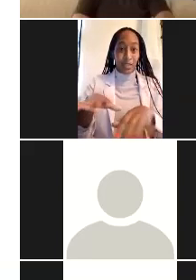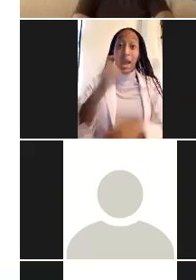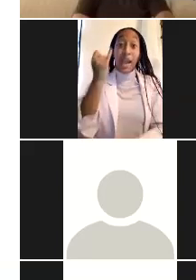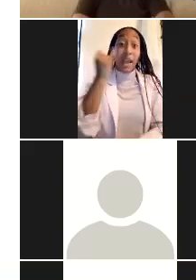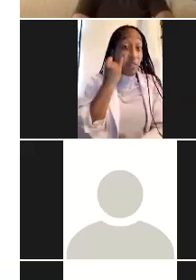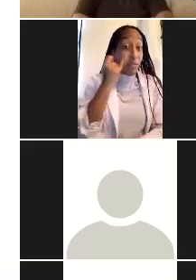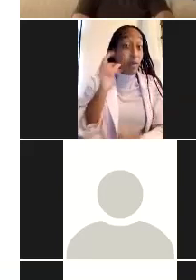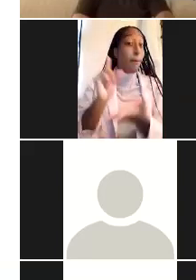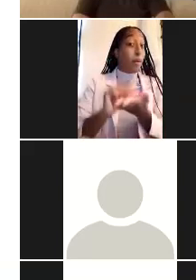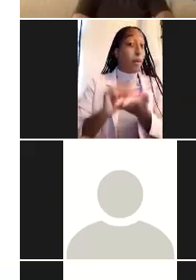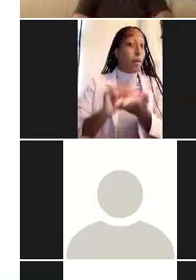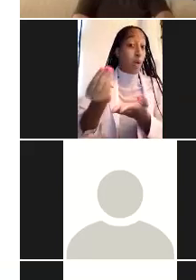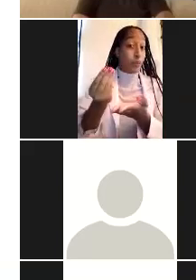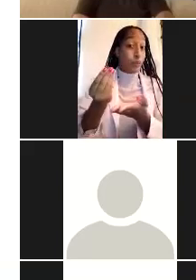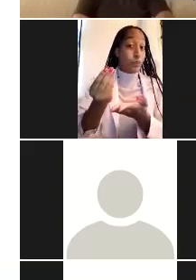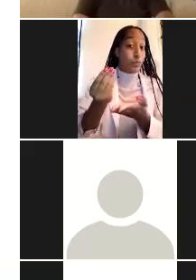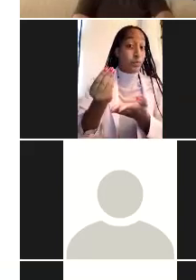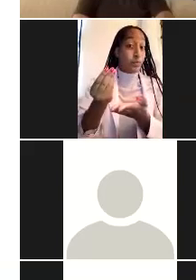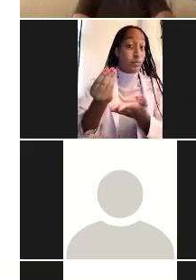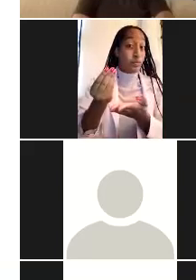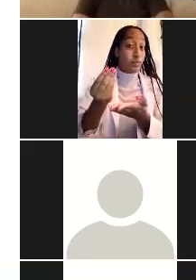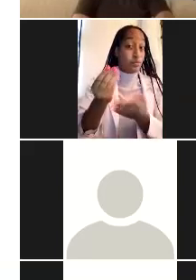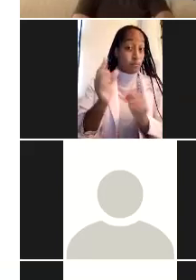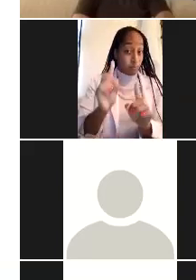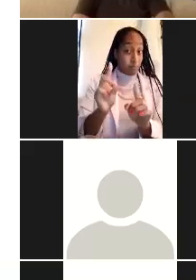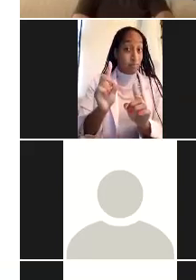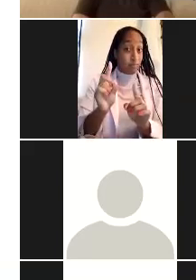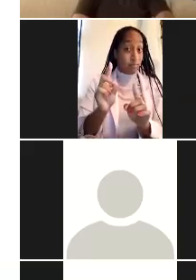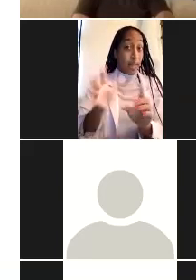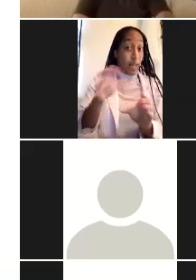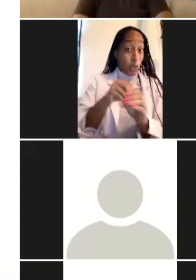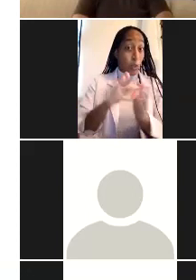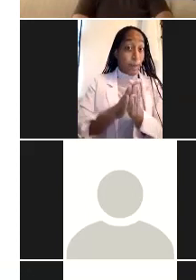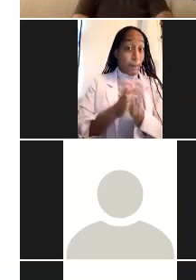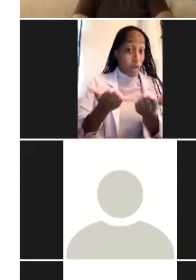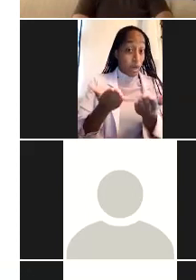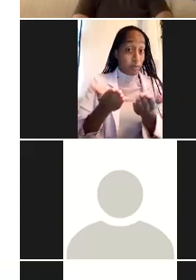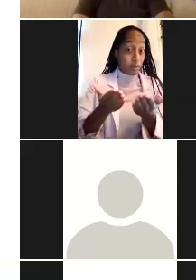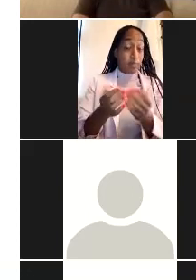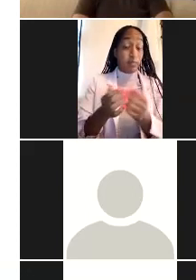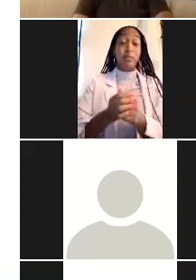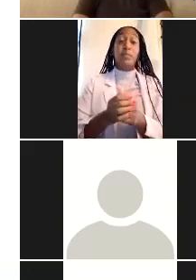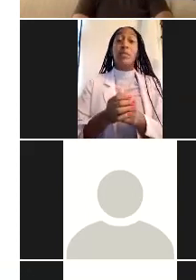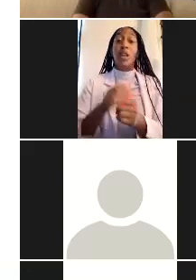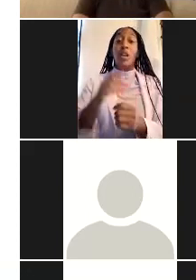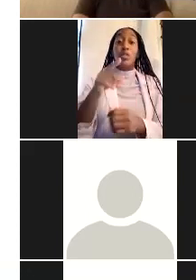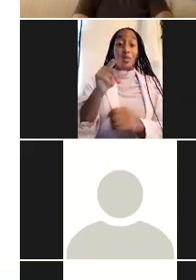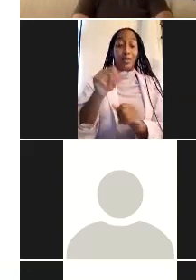building your study guide is that you can turn it in to me by email, and it's worth 10 bonus points toward the